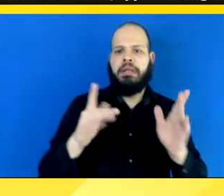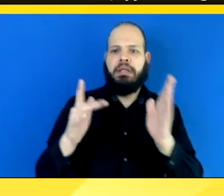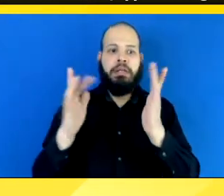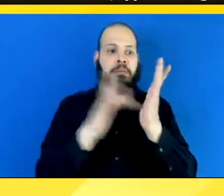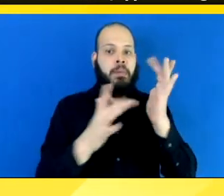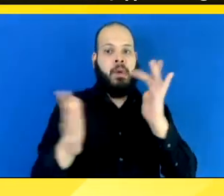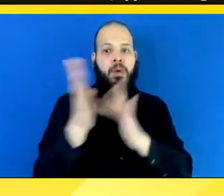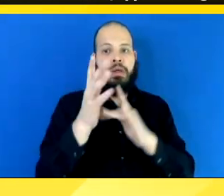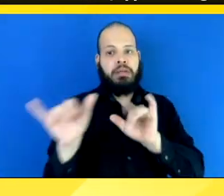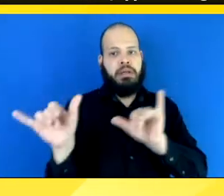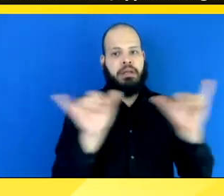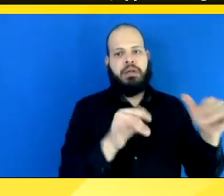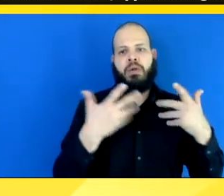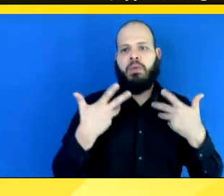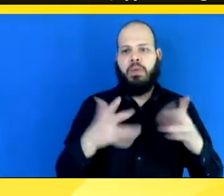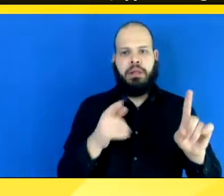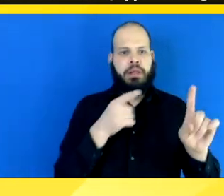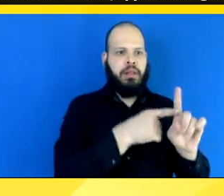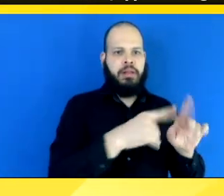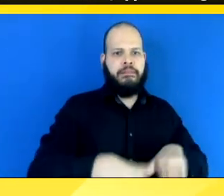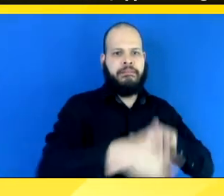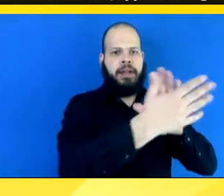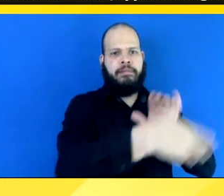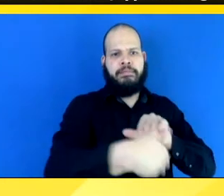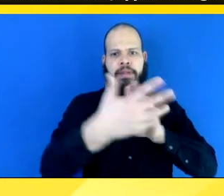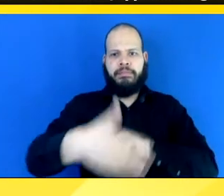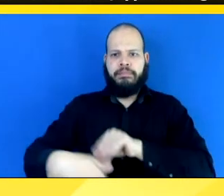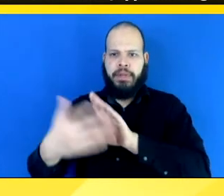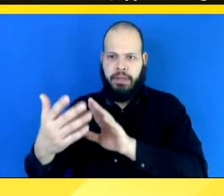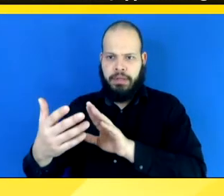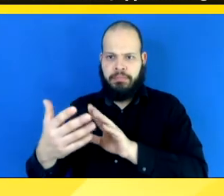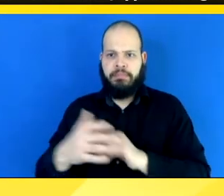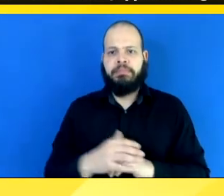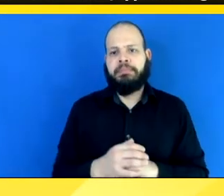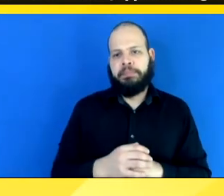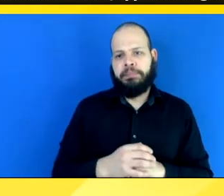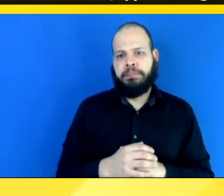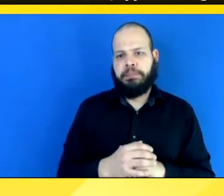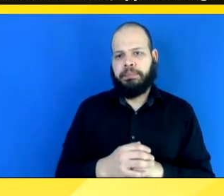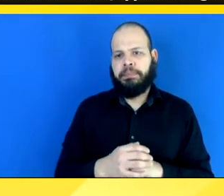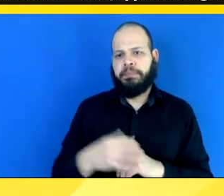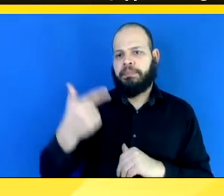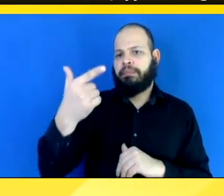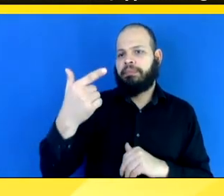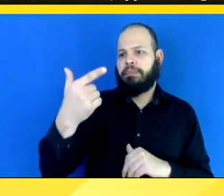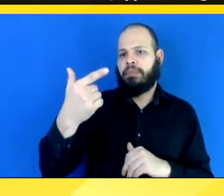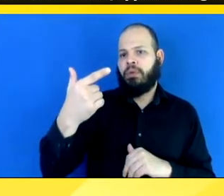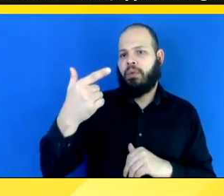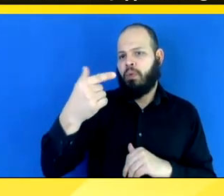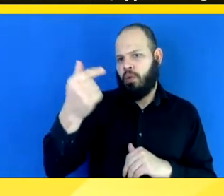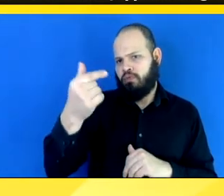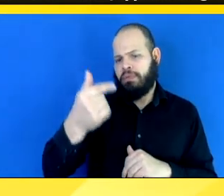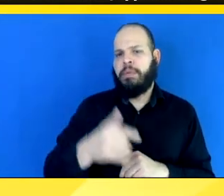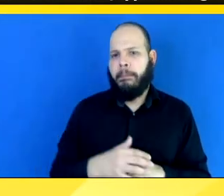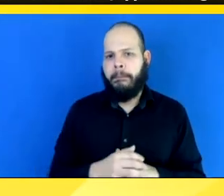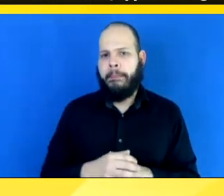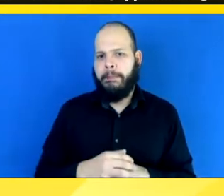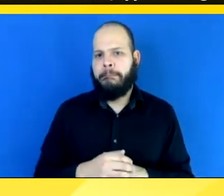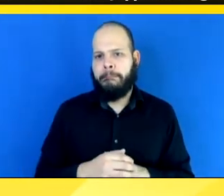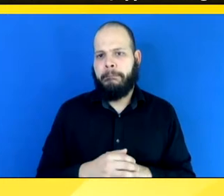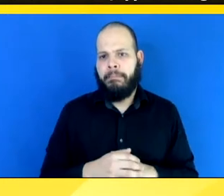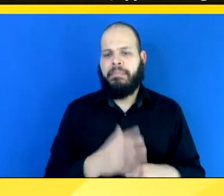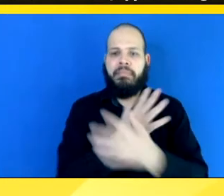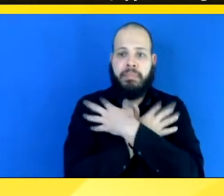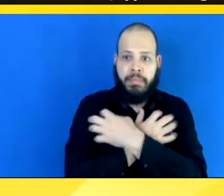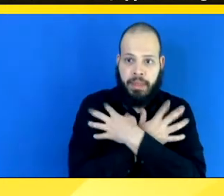that much, because no matter how big a man is, he ain't stronger than a lion. That's right. Or a bear. So you've already proven what